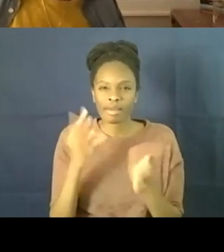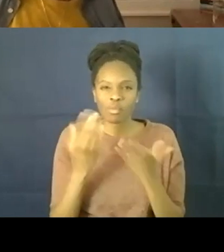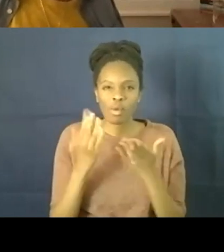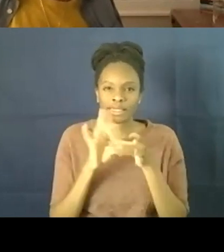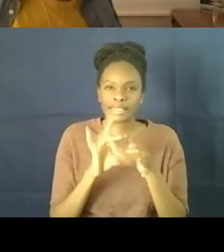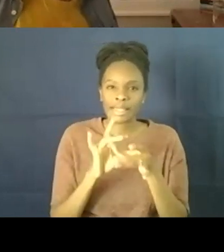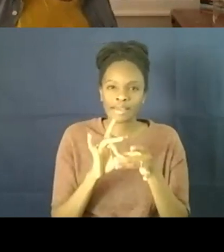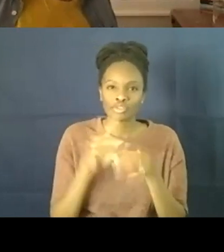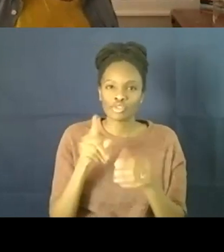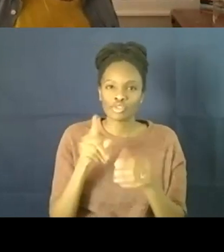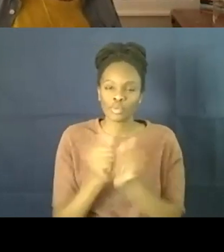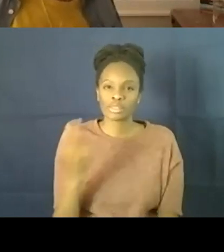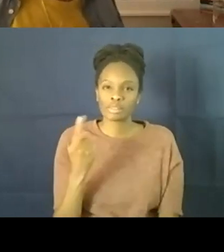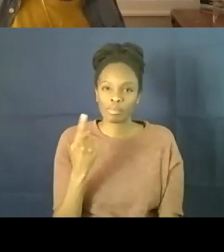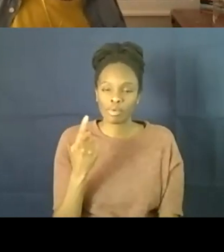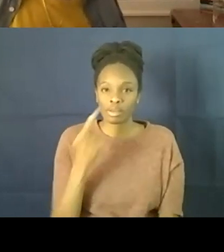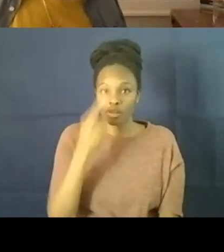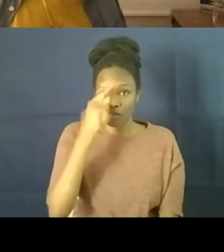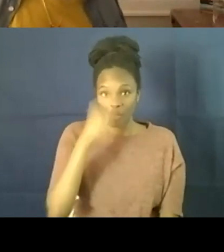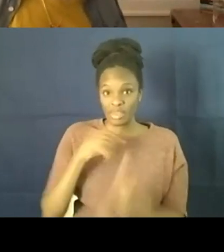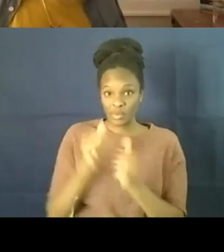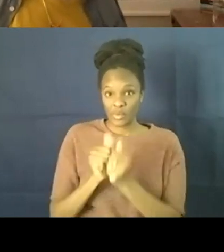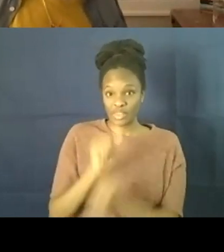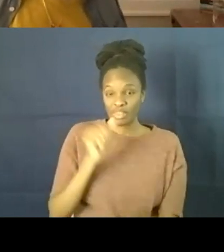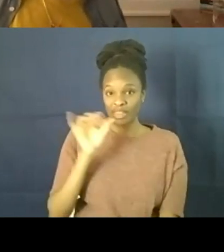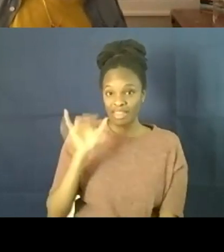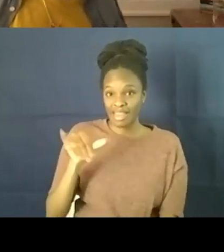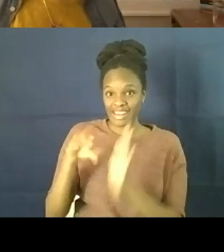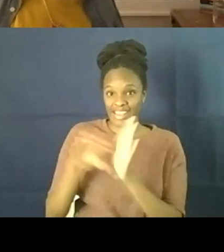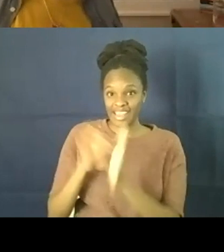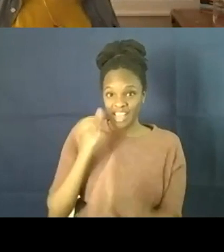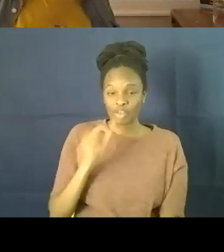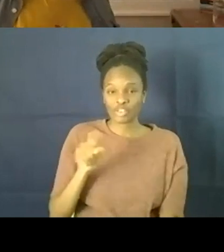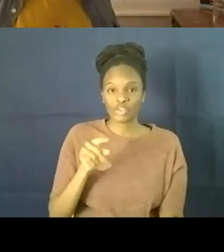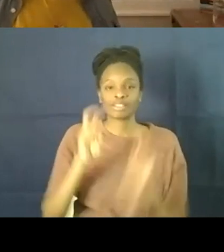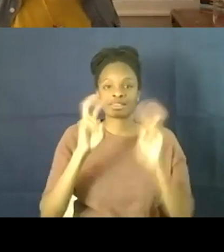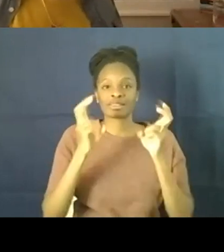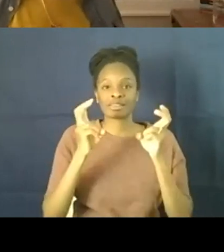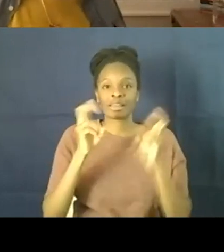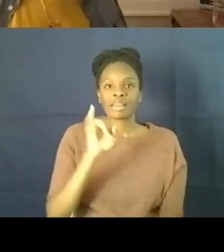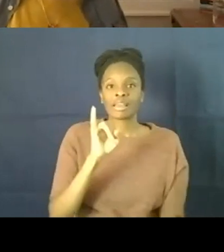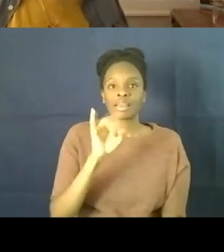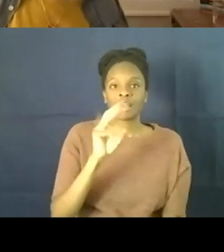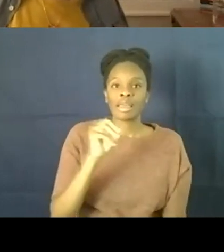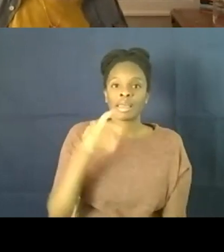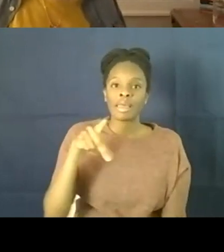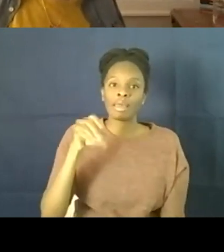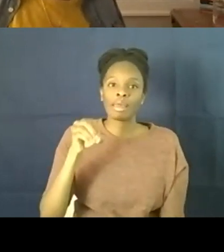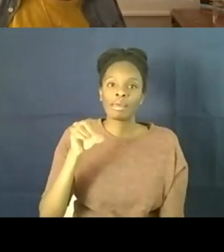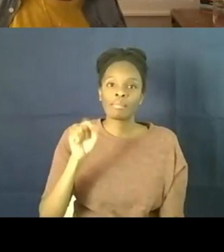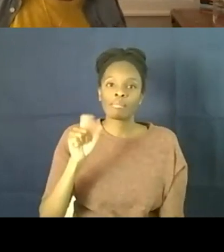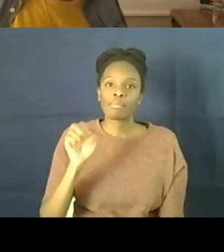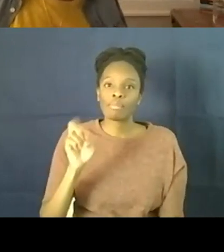think for me with her, it's like imposter syndrome. Like mm-hmm. That's the thing that like, I'm like, okay, if I start from